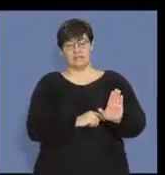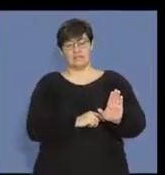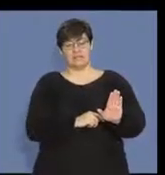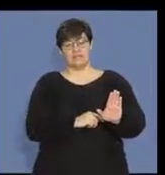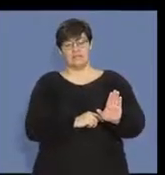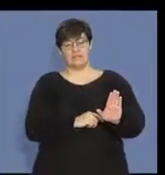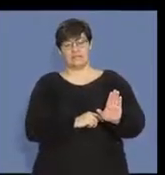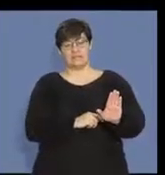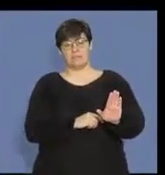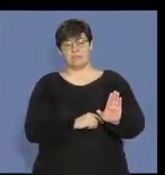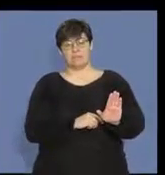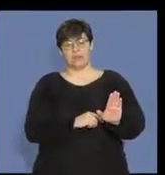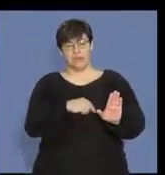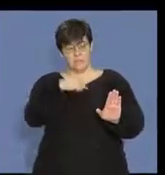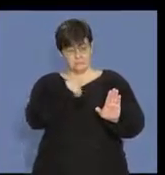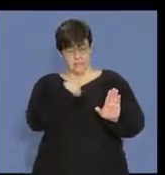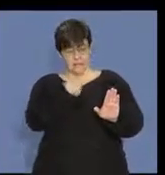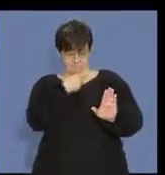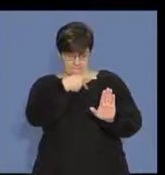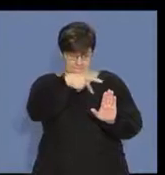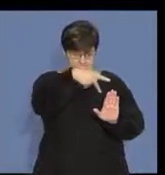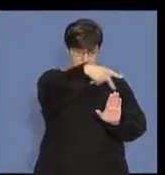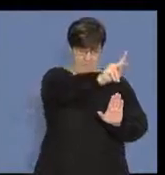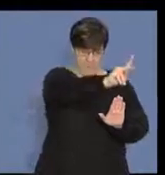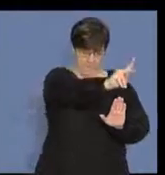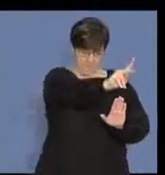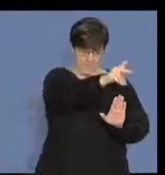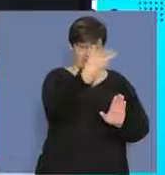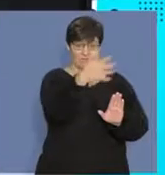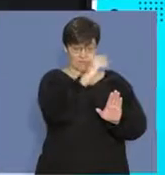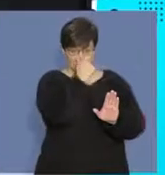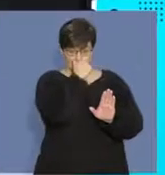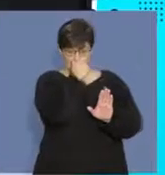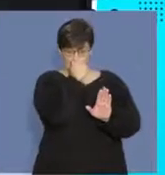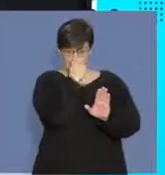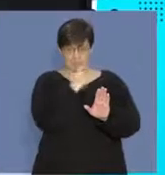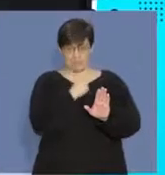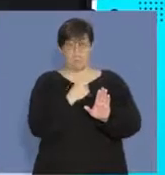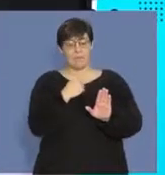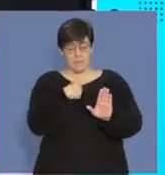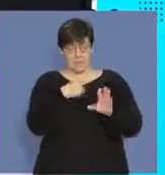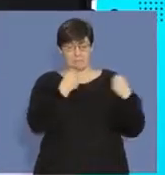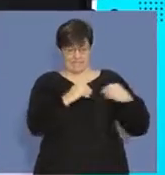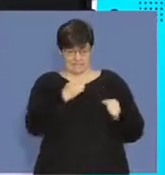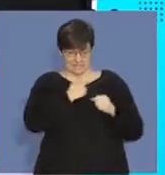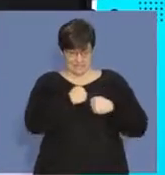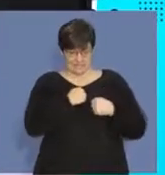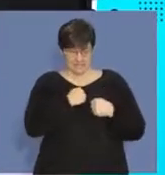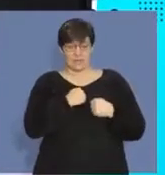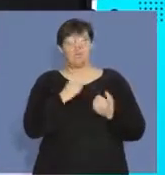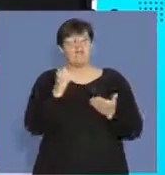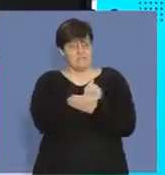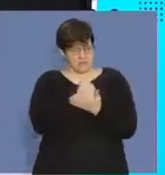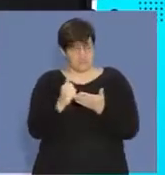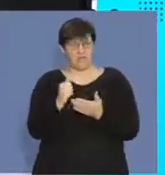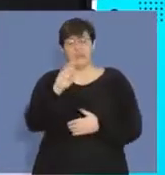that that's the VAT that we have paid. When I say we, I'm talking of the business that is registered as